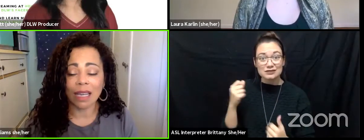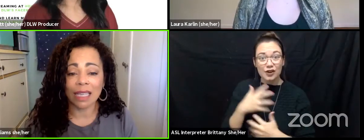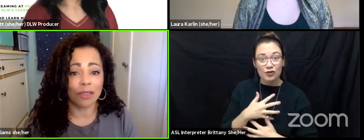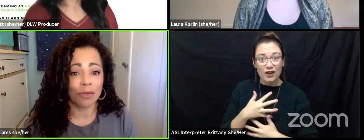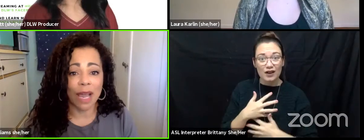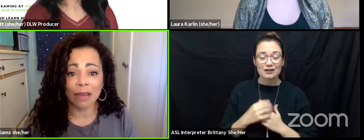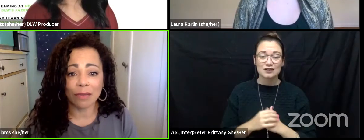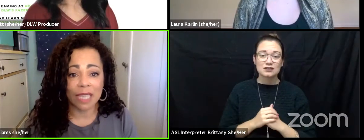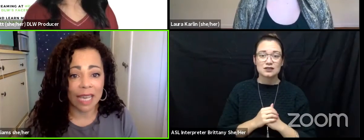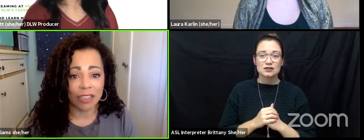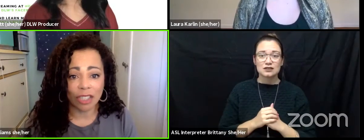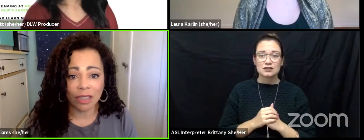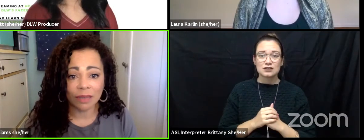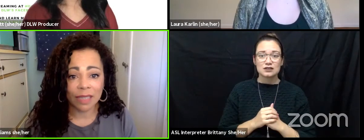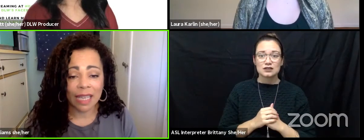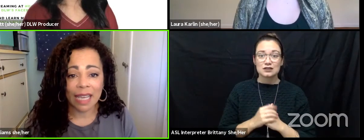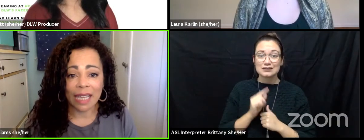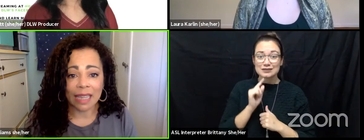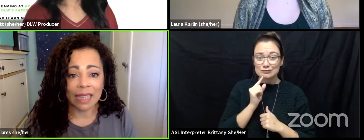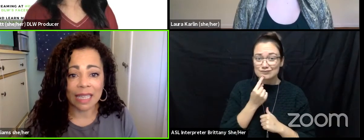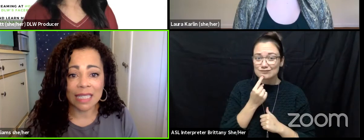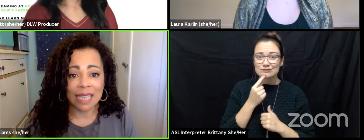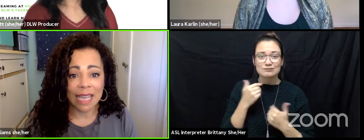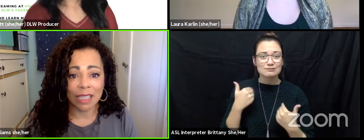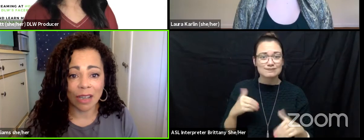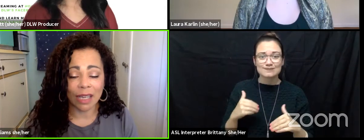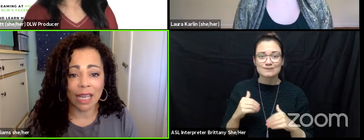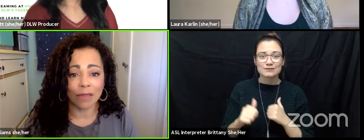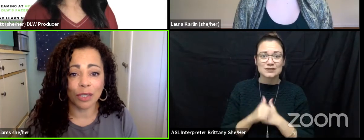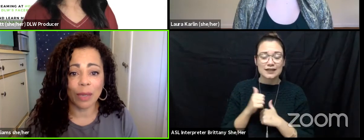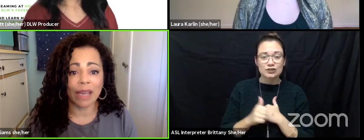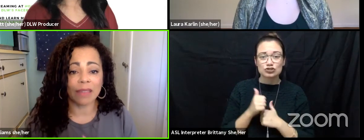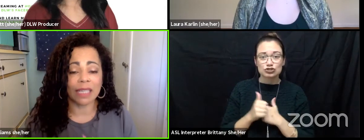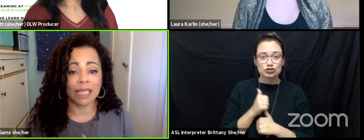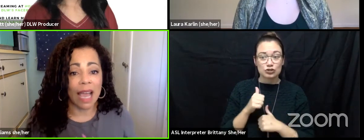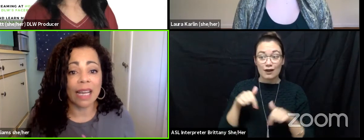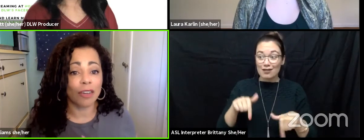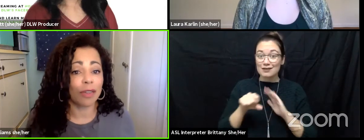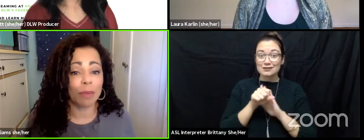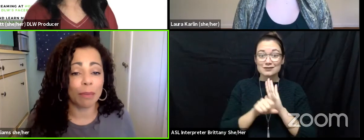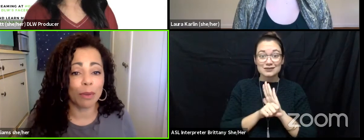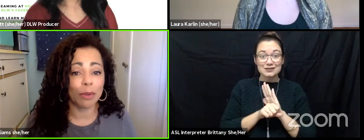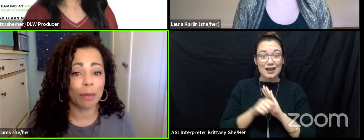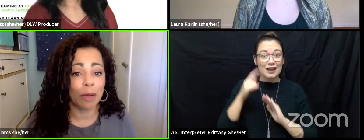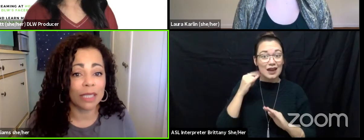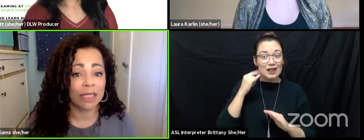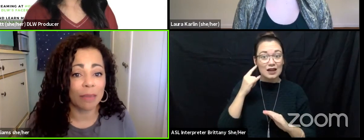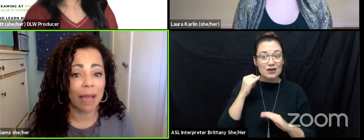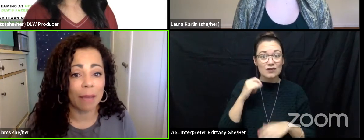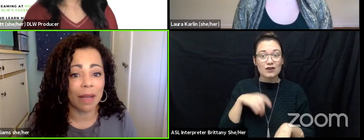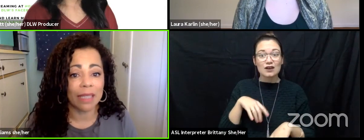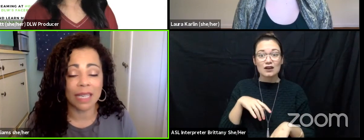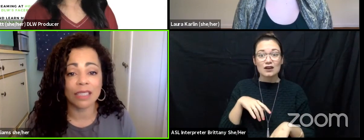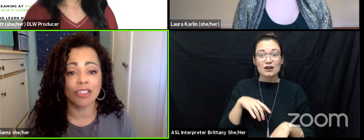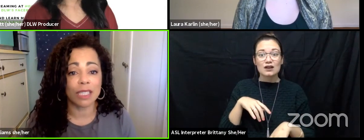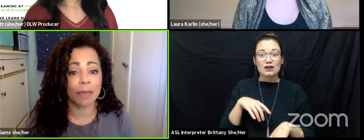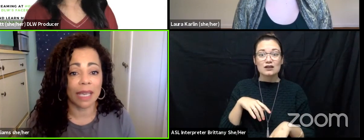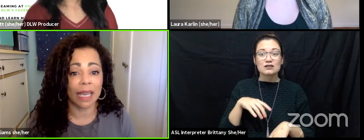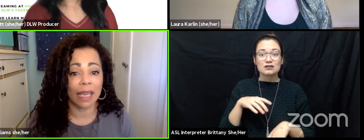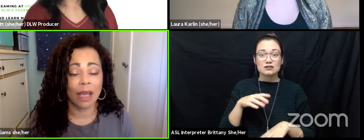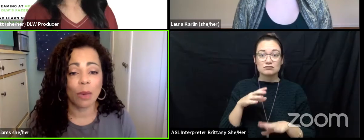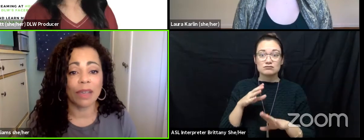are in grave danger. In this state alone, in California, we have nearly 900 people who are positive behind bars, and it's